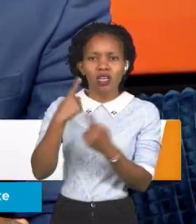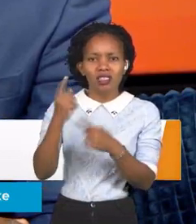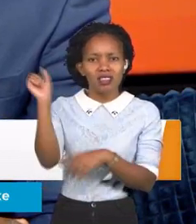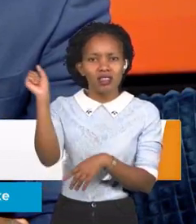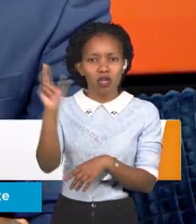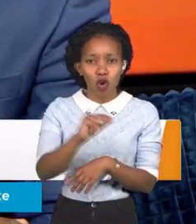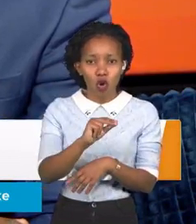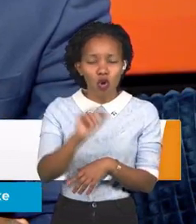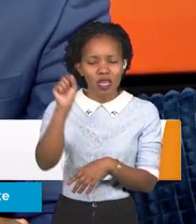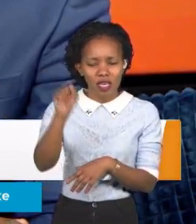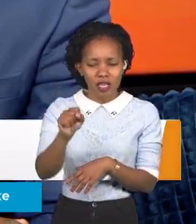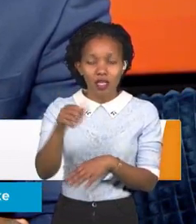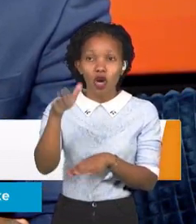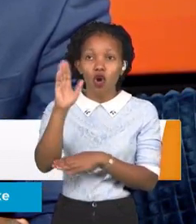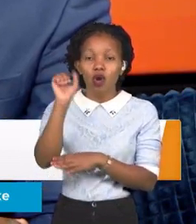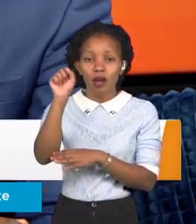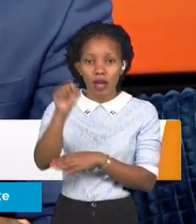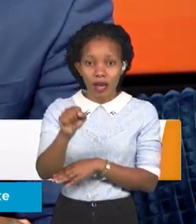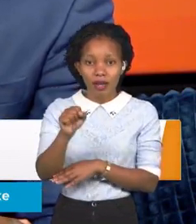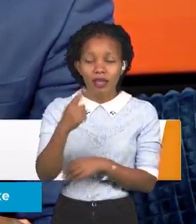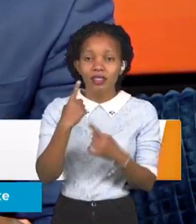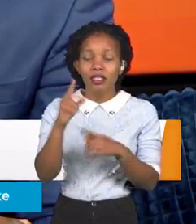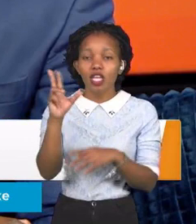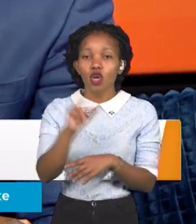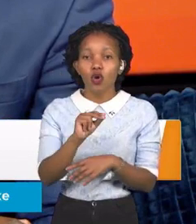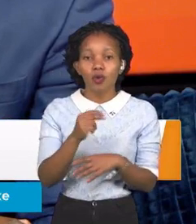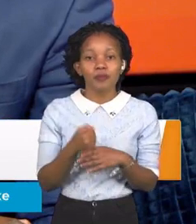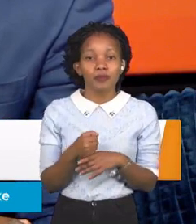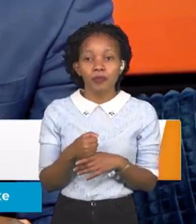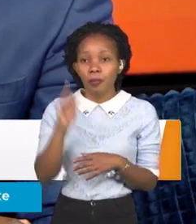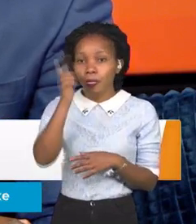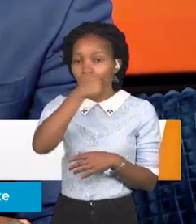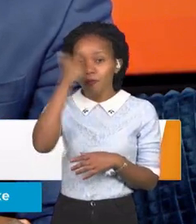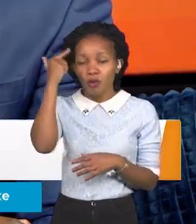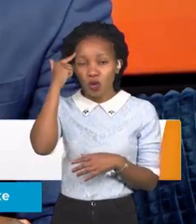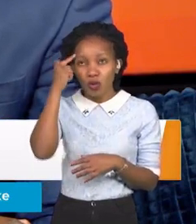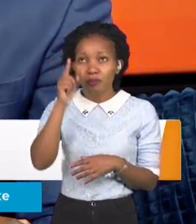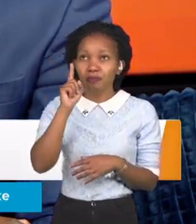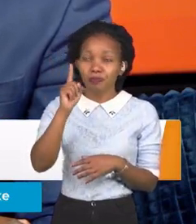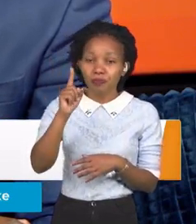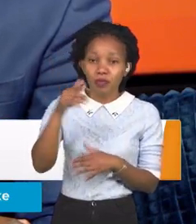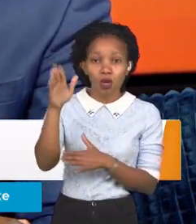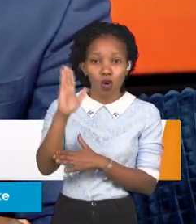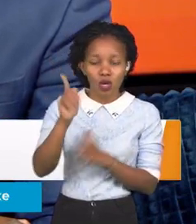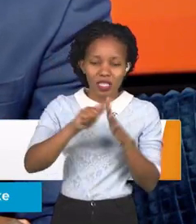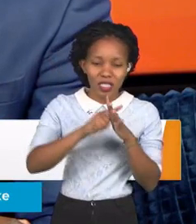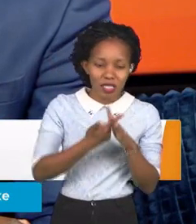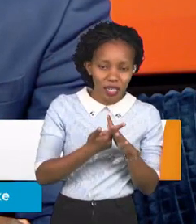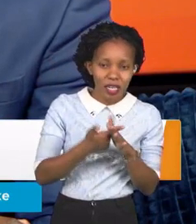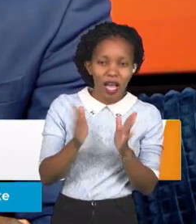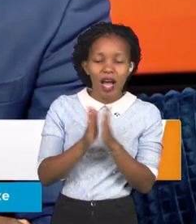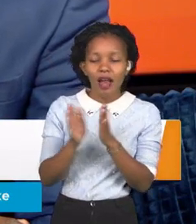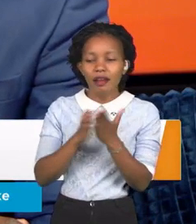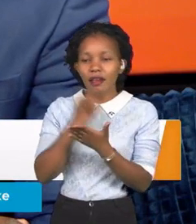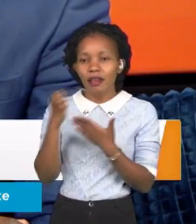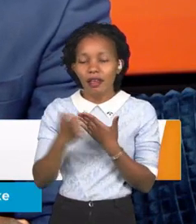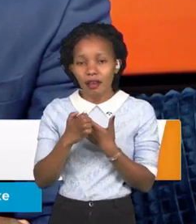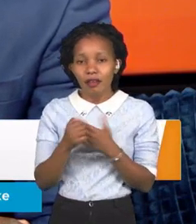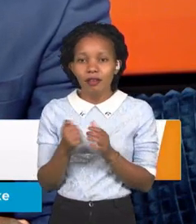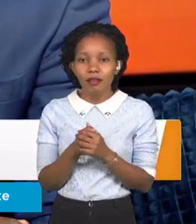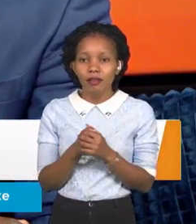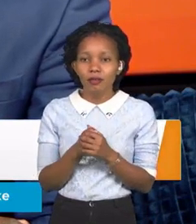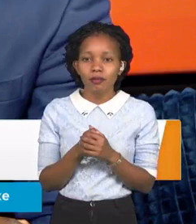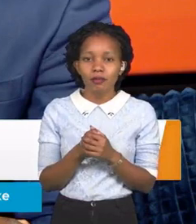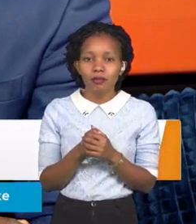say no. That's true. For your own good, because he is the Alpha and Omega, the beginning and the end. He that is,